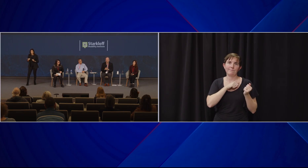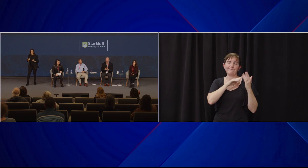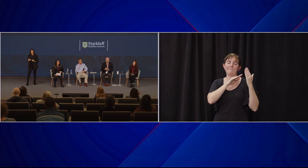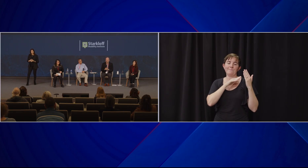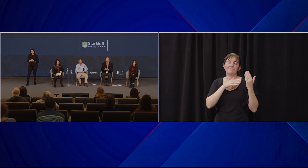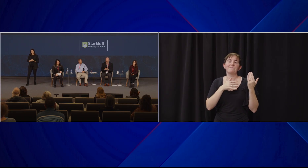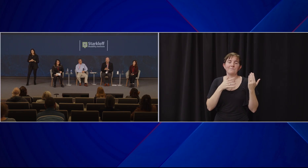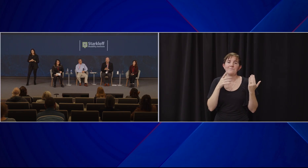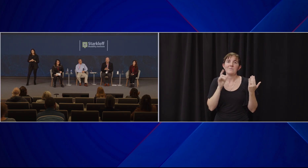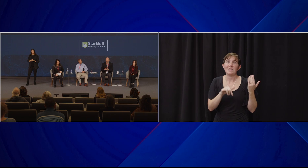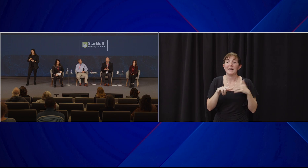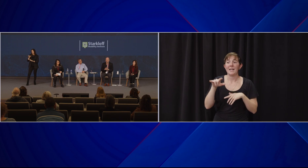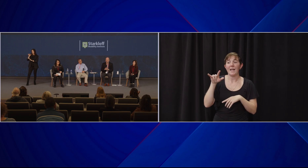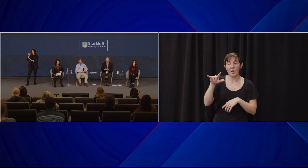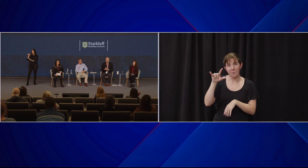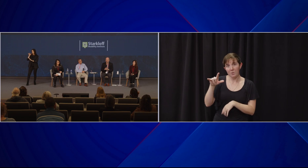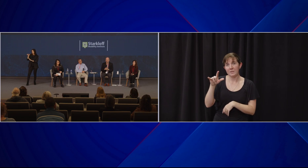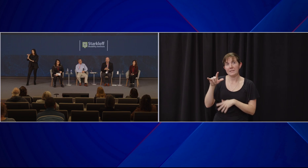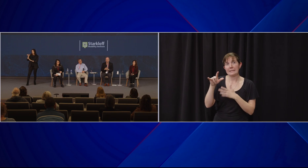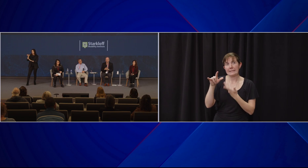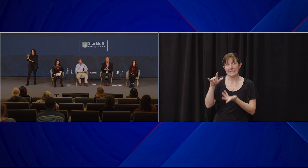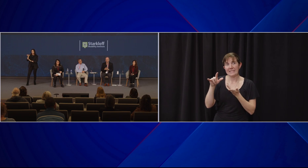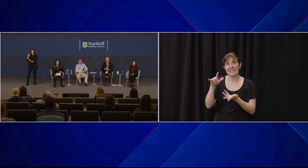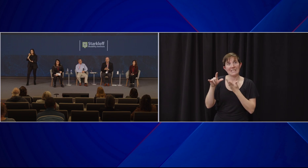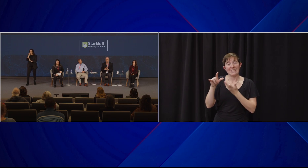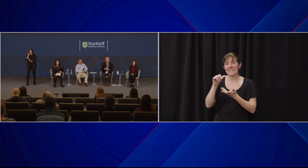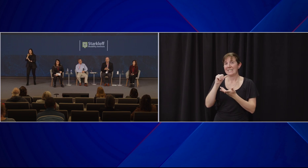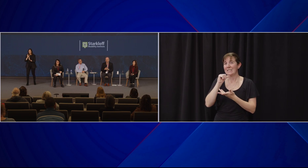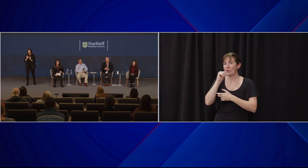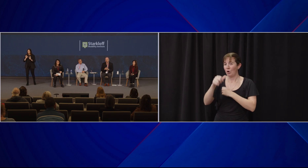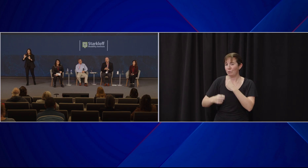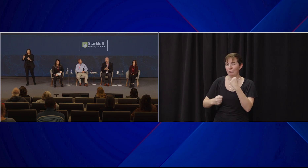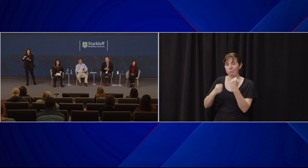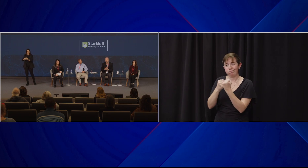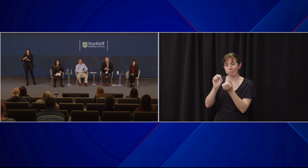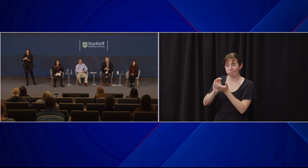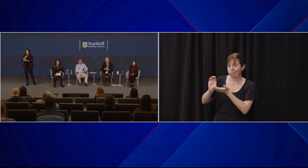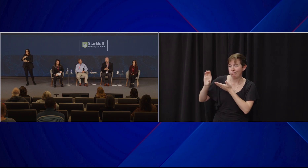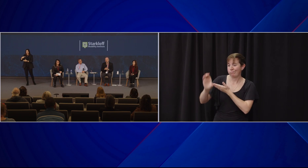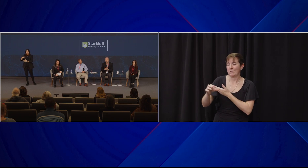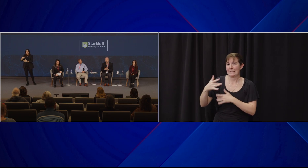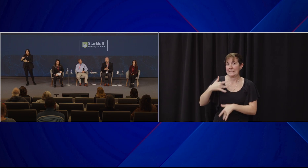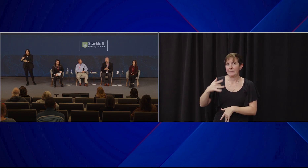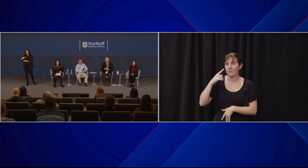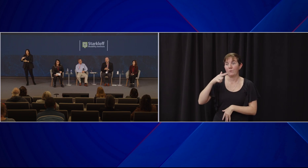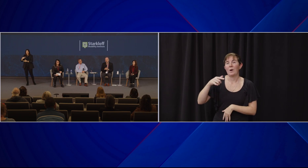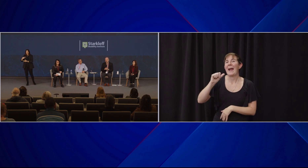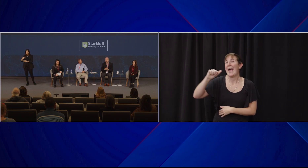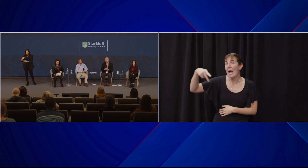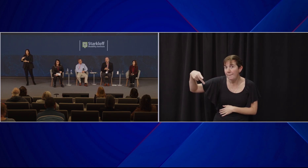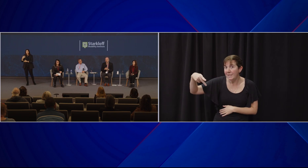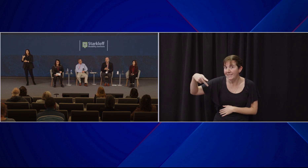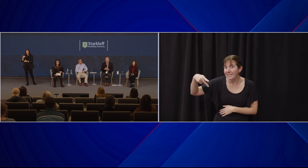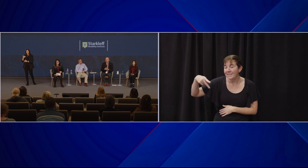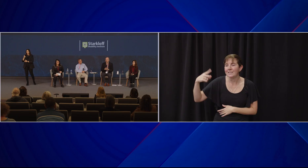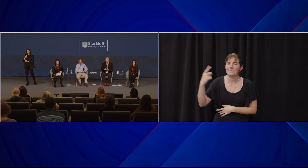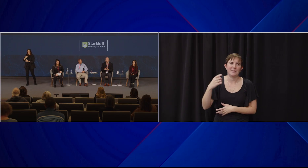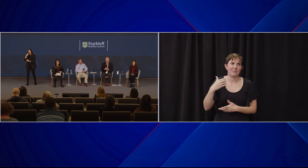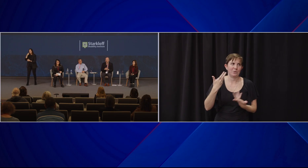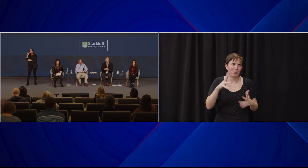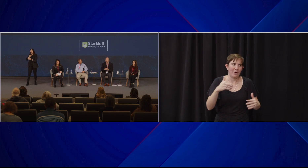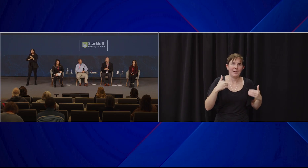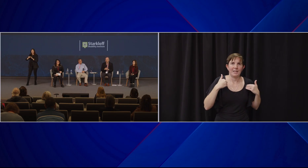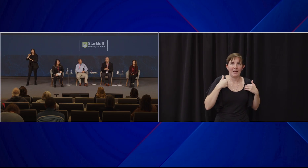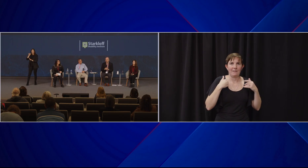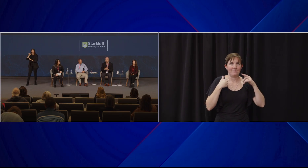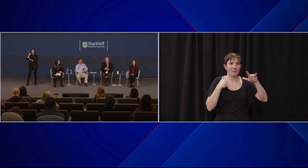that airports don't invest a lot of money in apps because you have an app for every